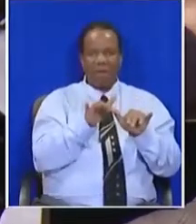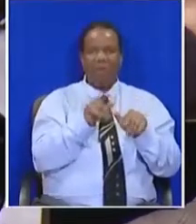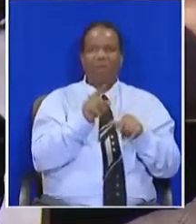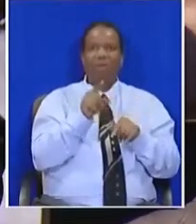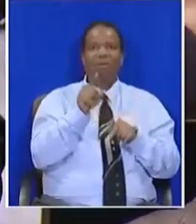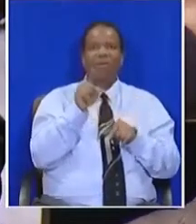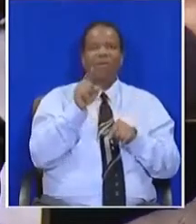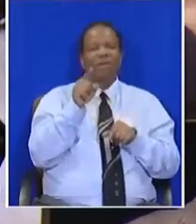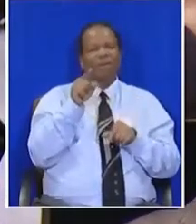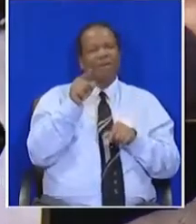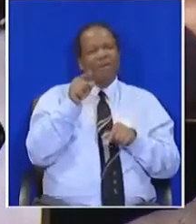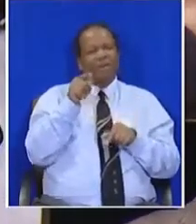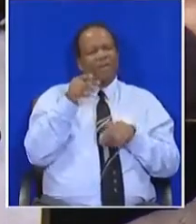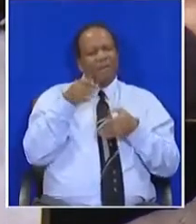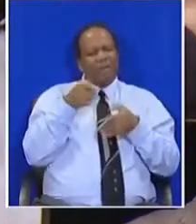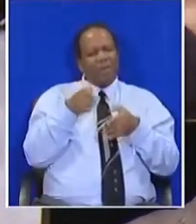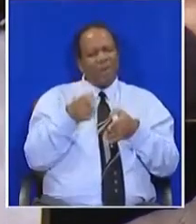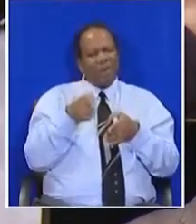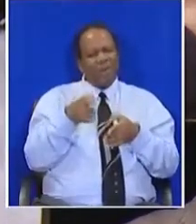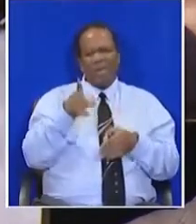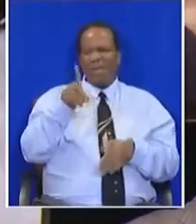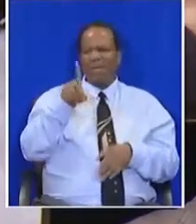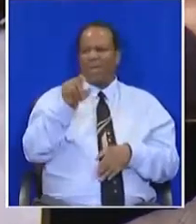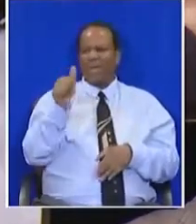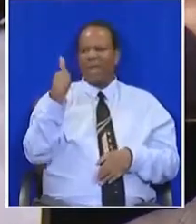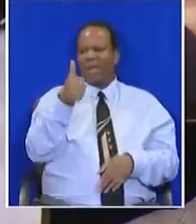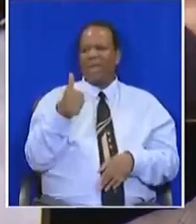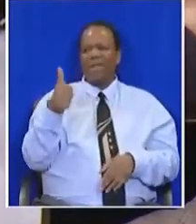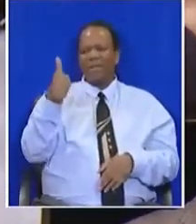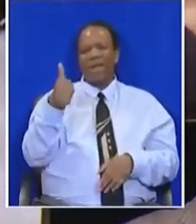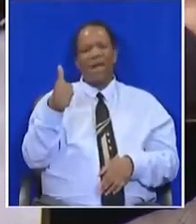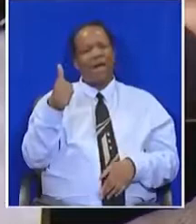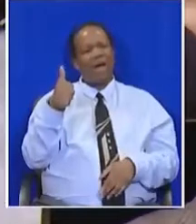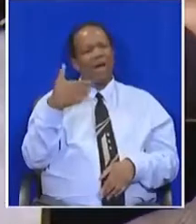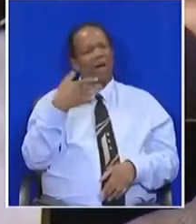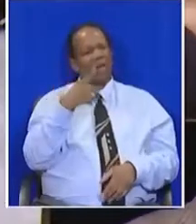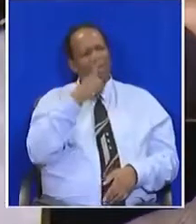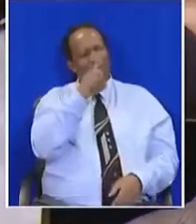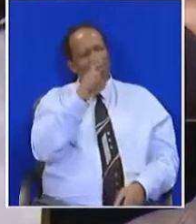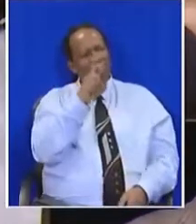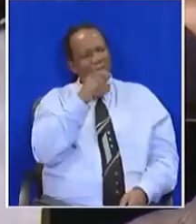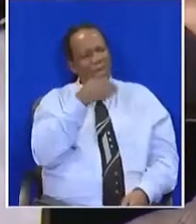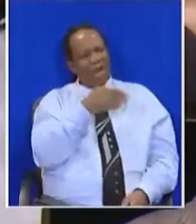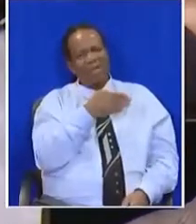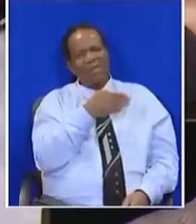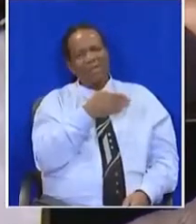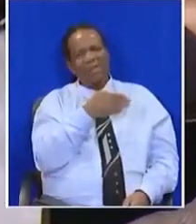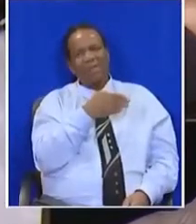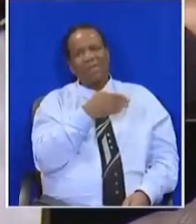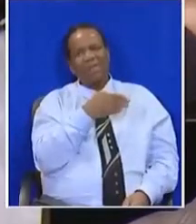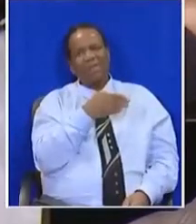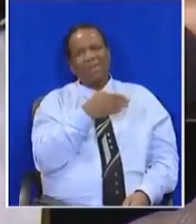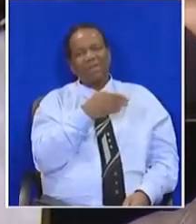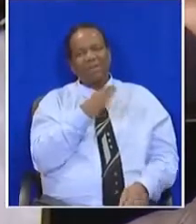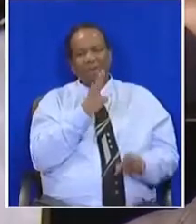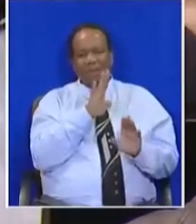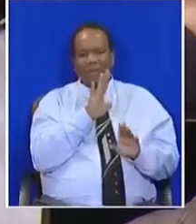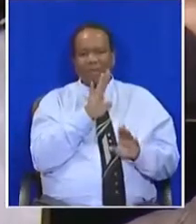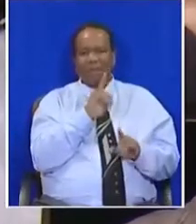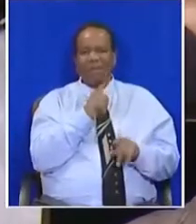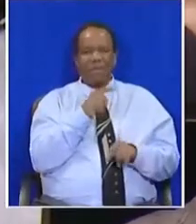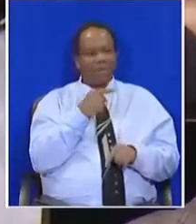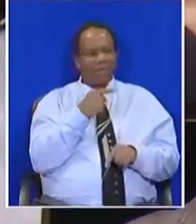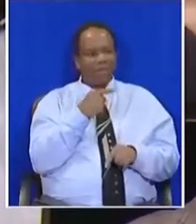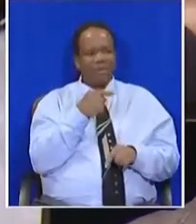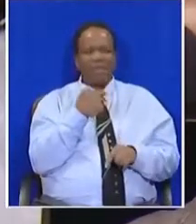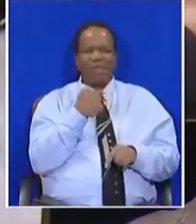which the leader of the opposition asks his questions, he actually reflects upon the